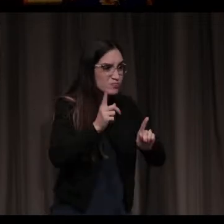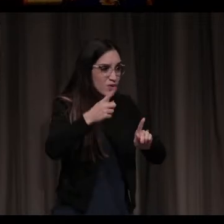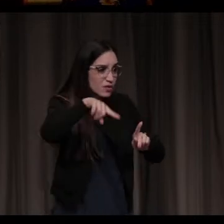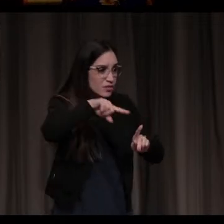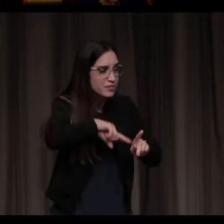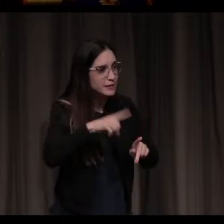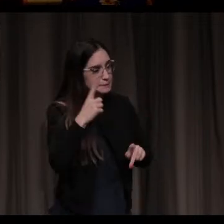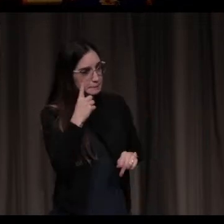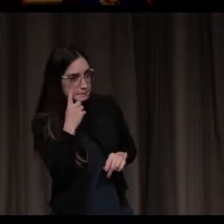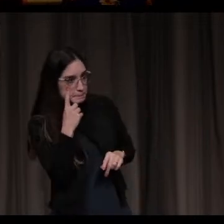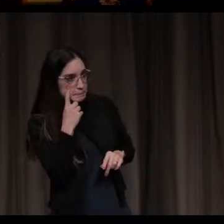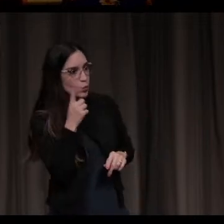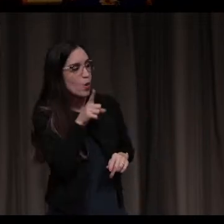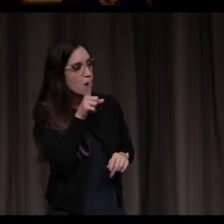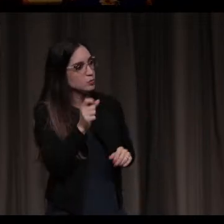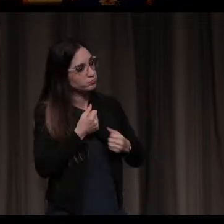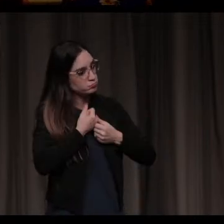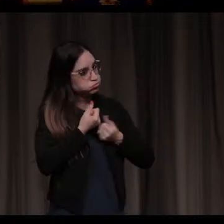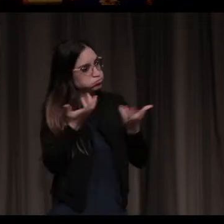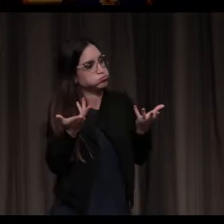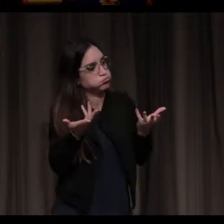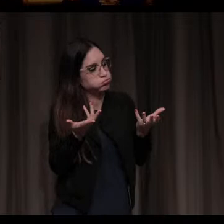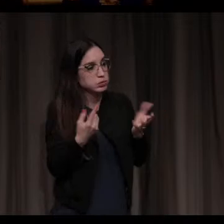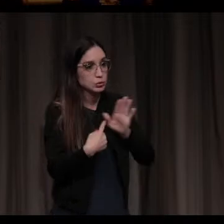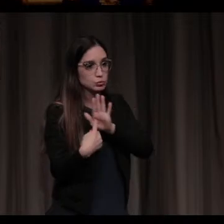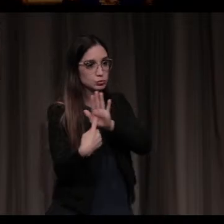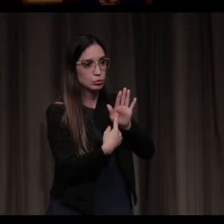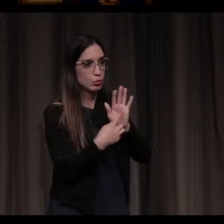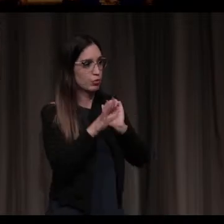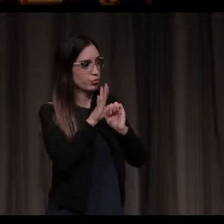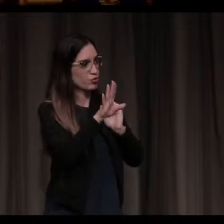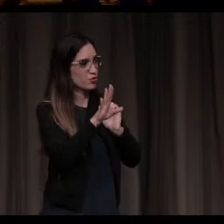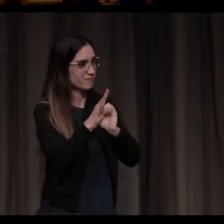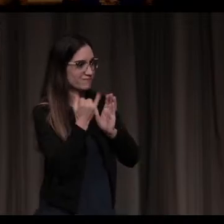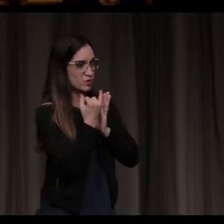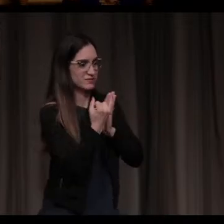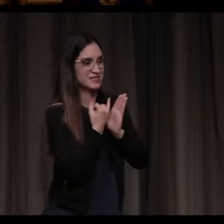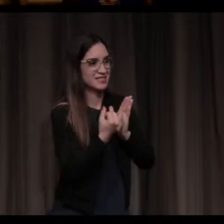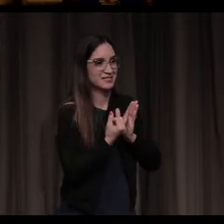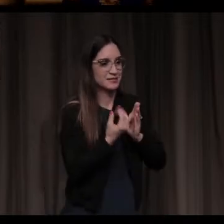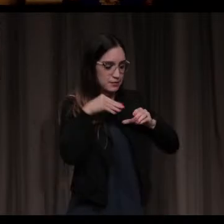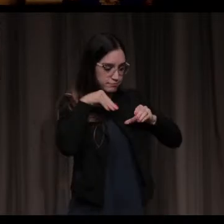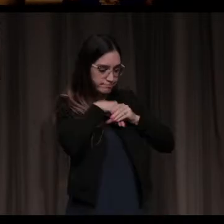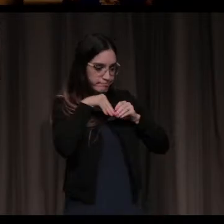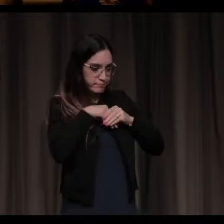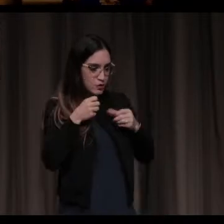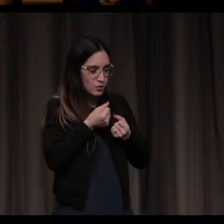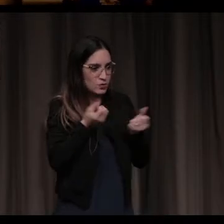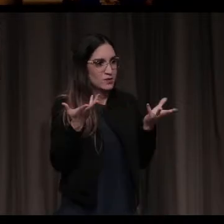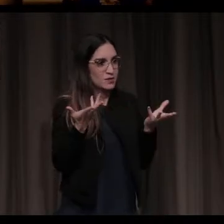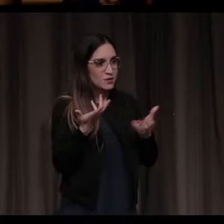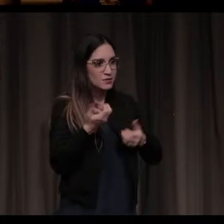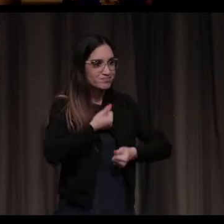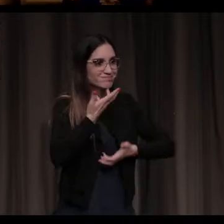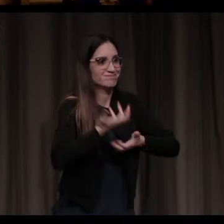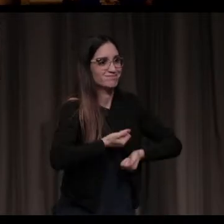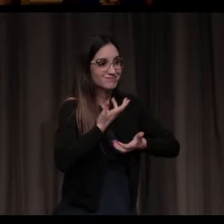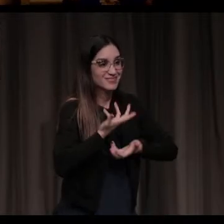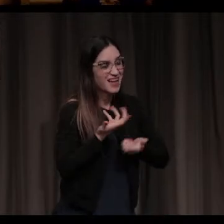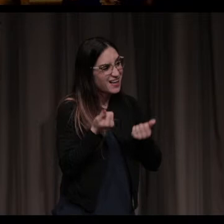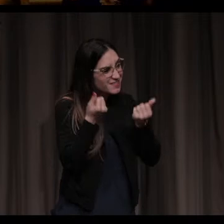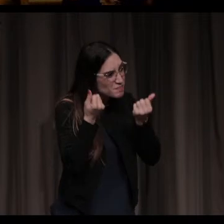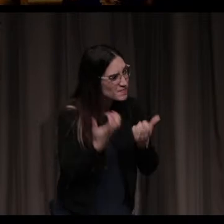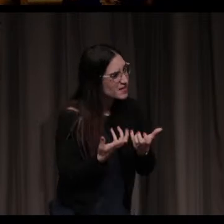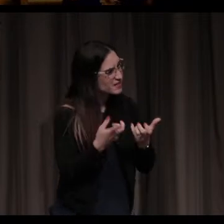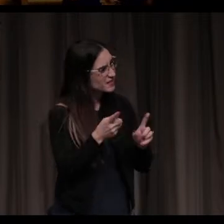articulate artistic disciplines. I mean, into the disciplines that we elaborate so much of today. So much of